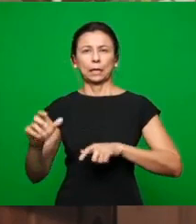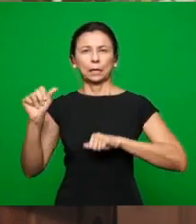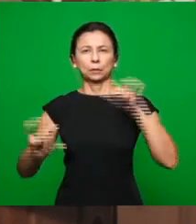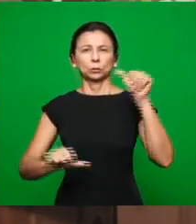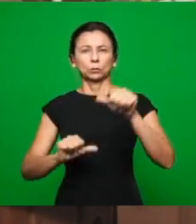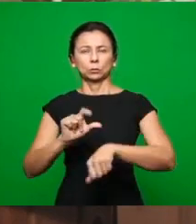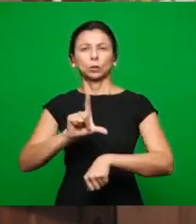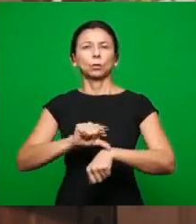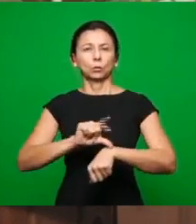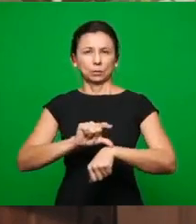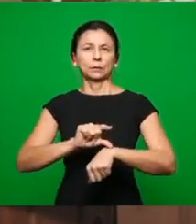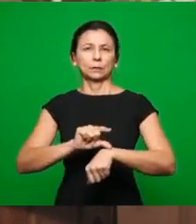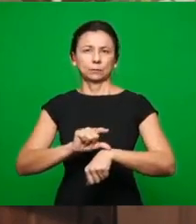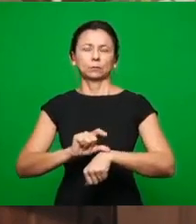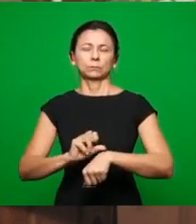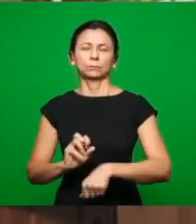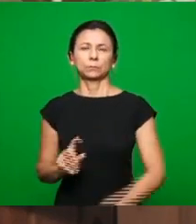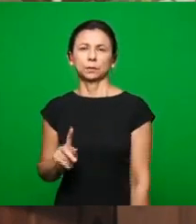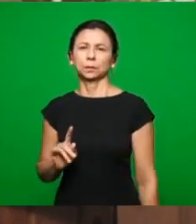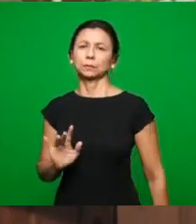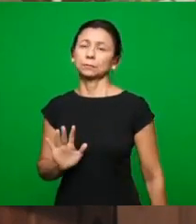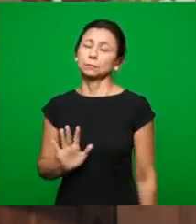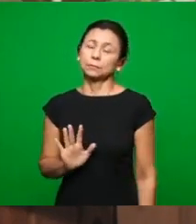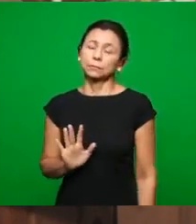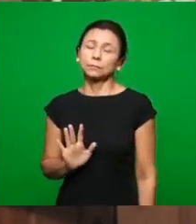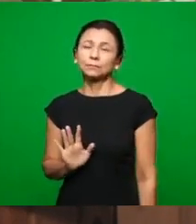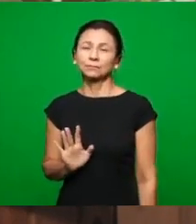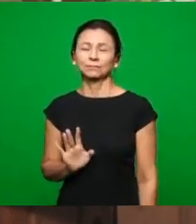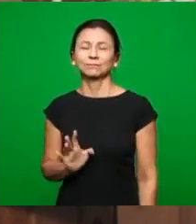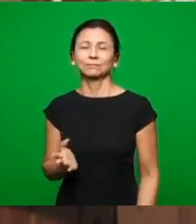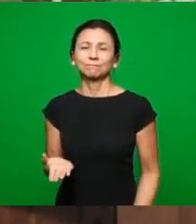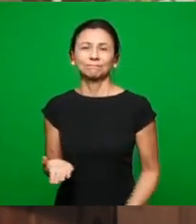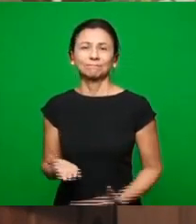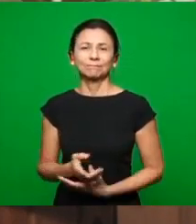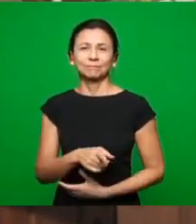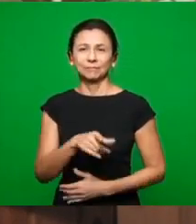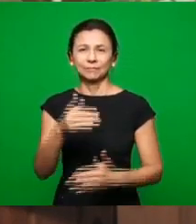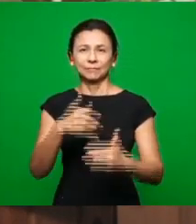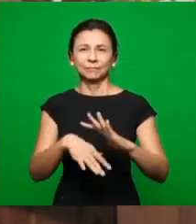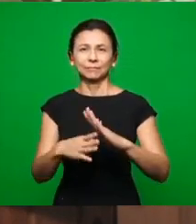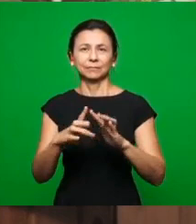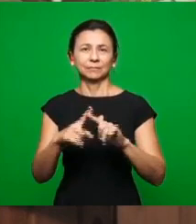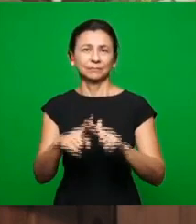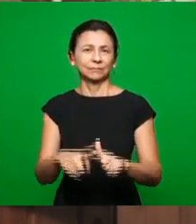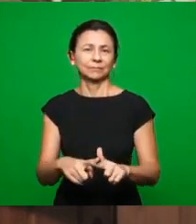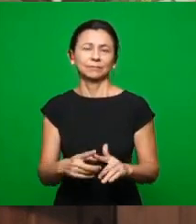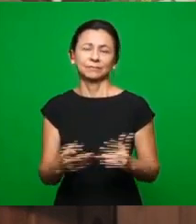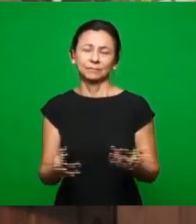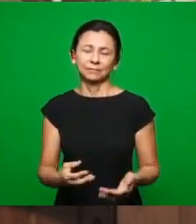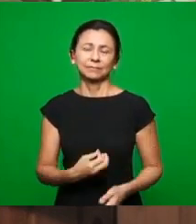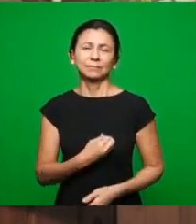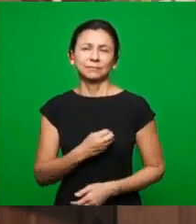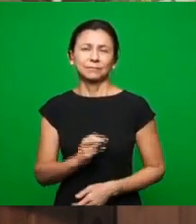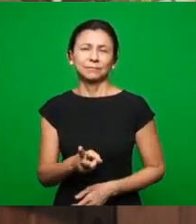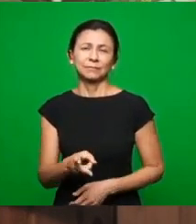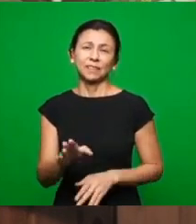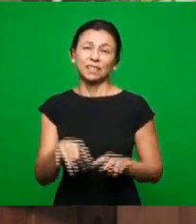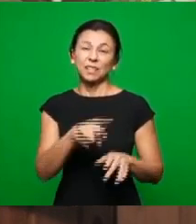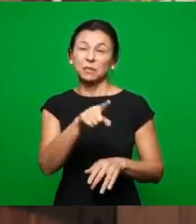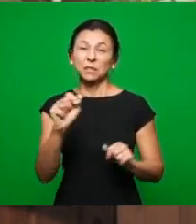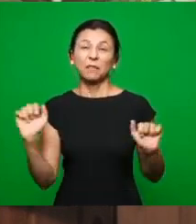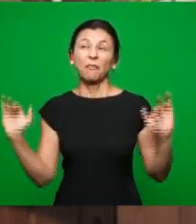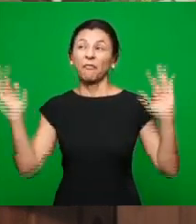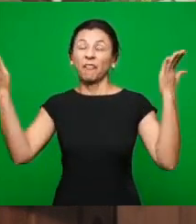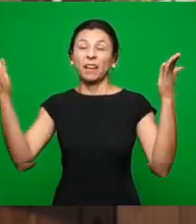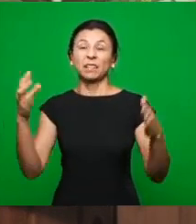And it depends on the time zones. So the pastors, they're not